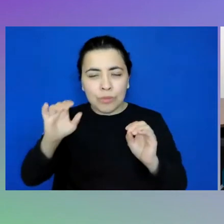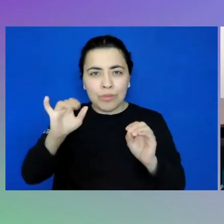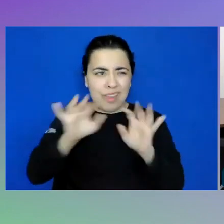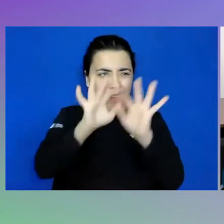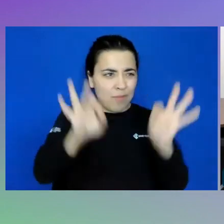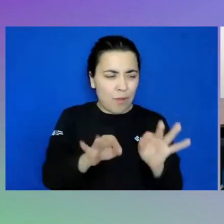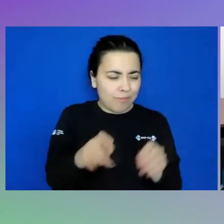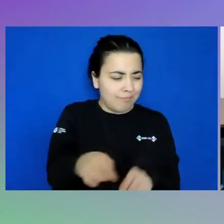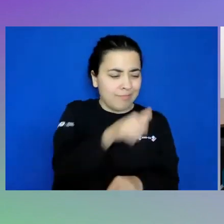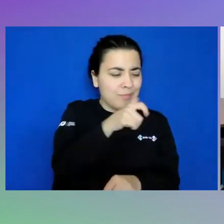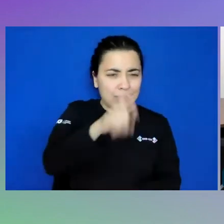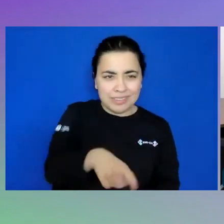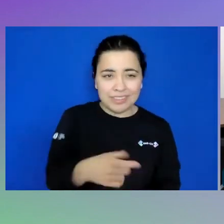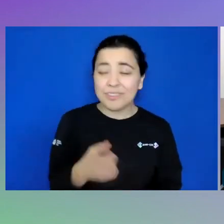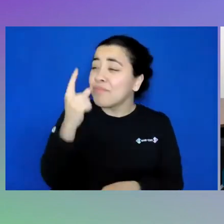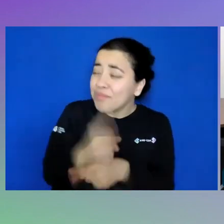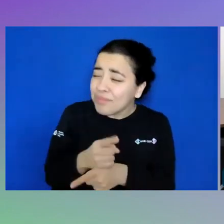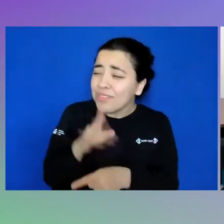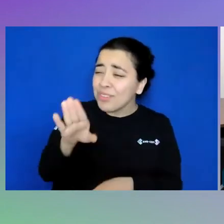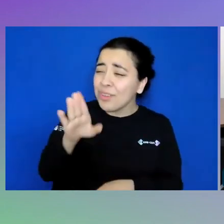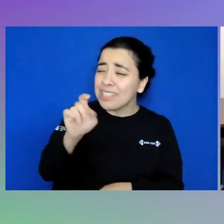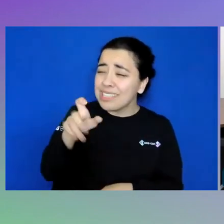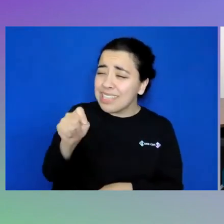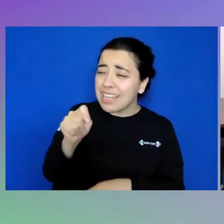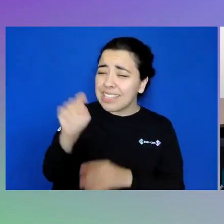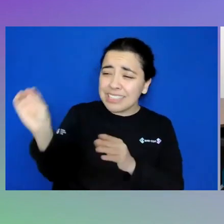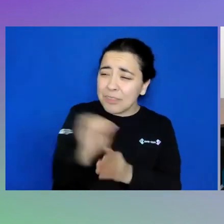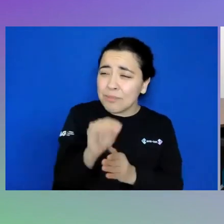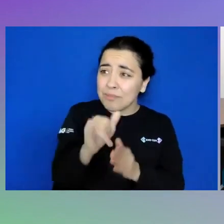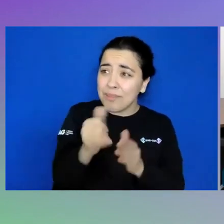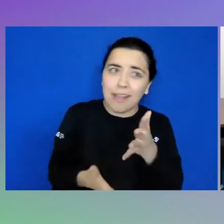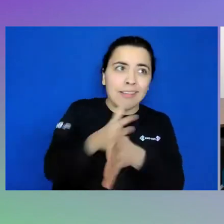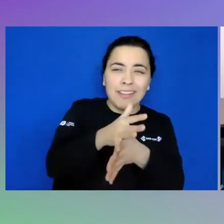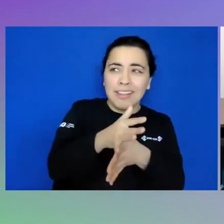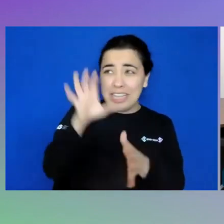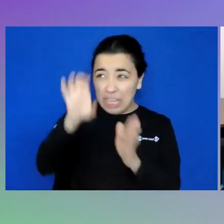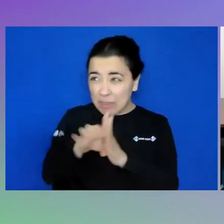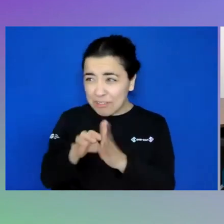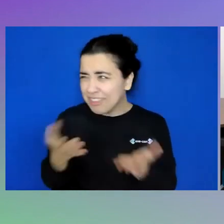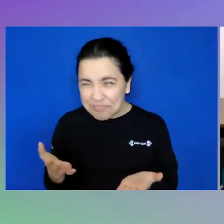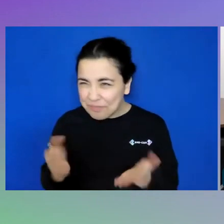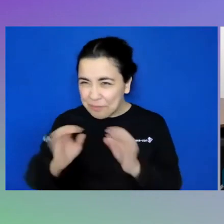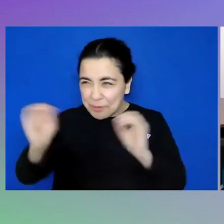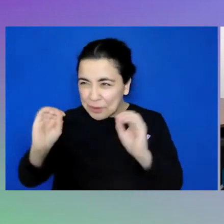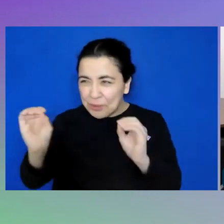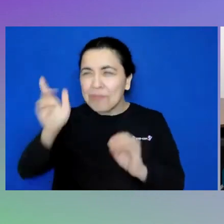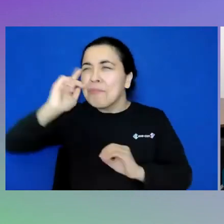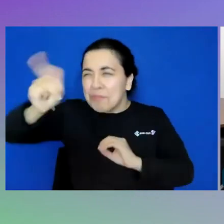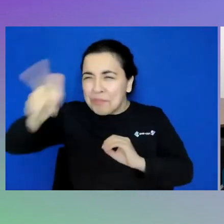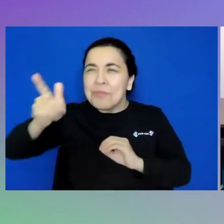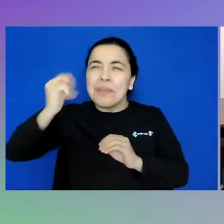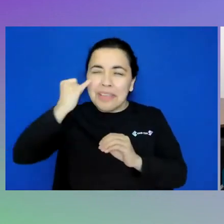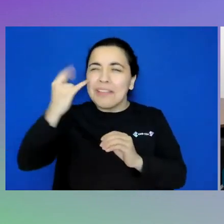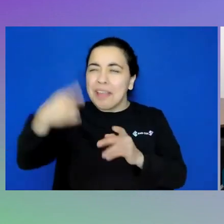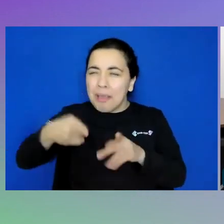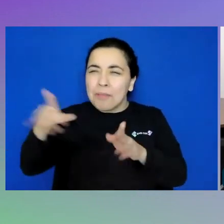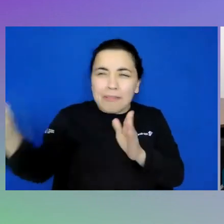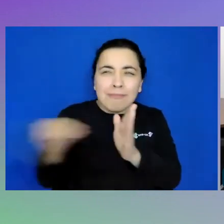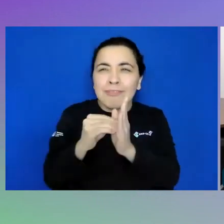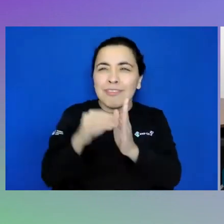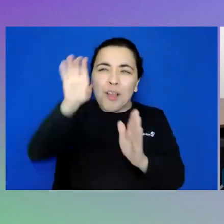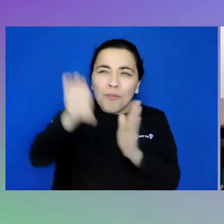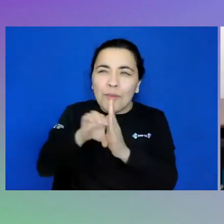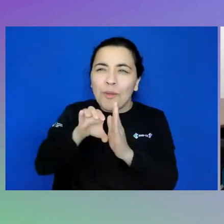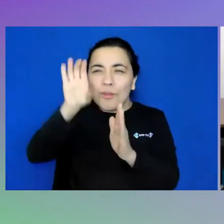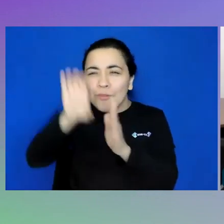Exactly. It's like your text input's going to be the most important. Let's talk about that first. And images, we'll get to it when you're putting together like a photo gallery